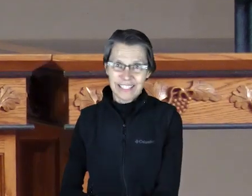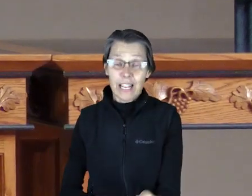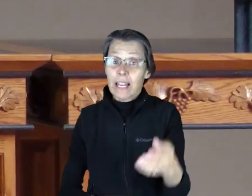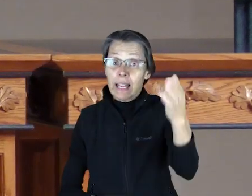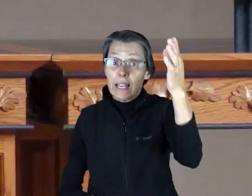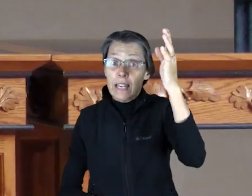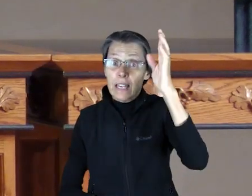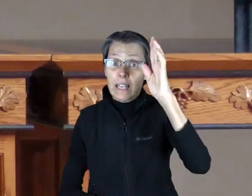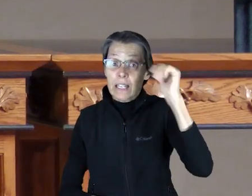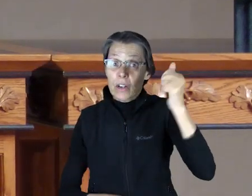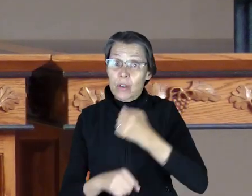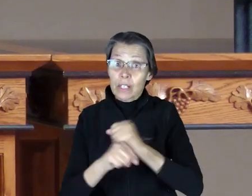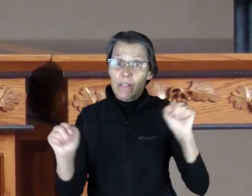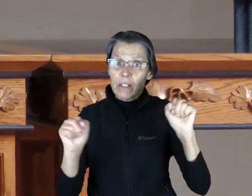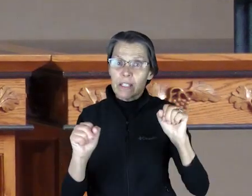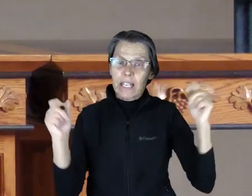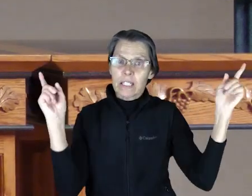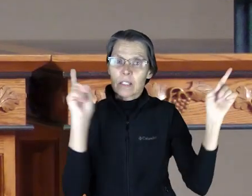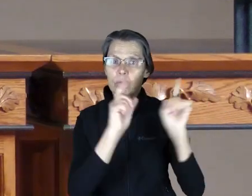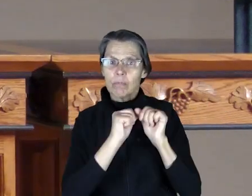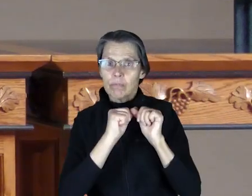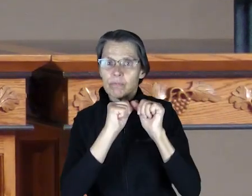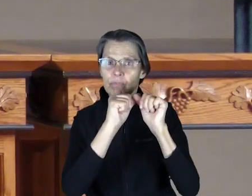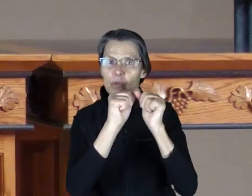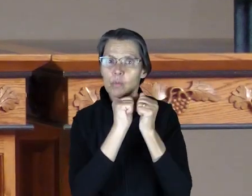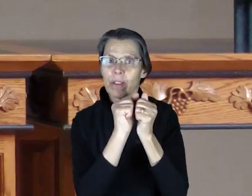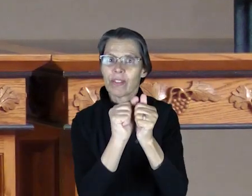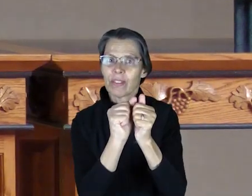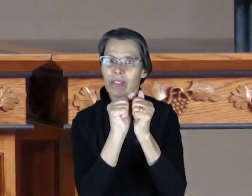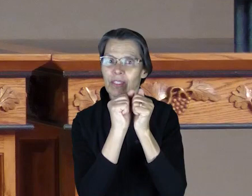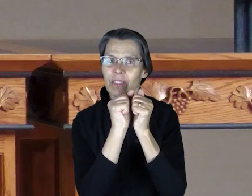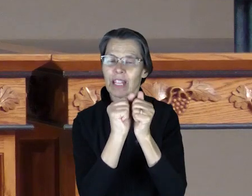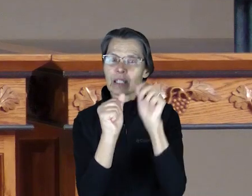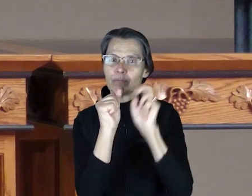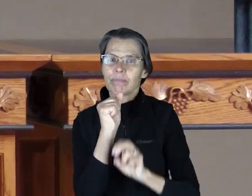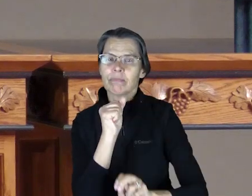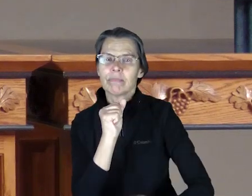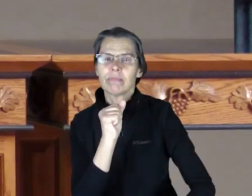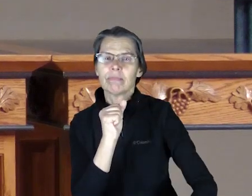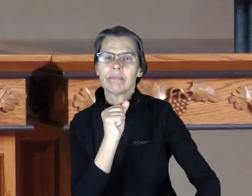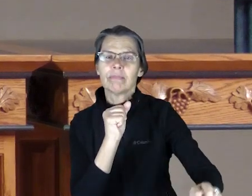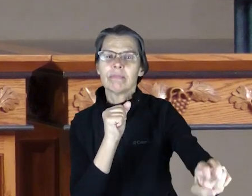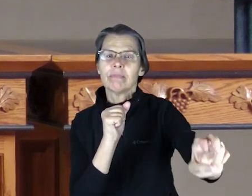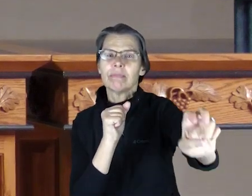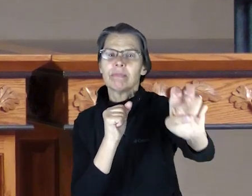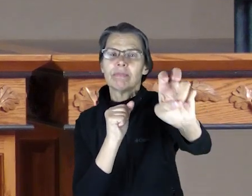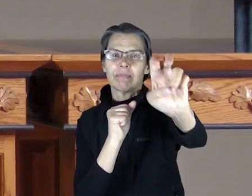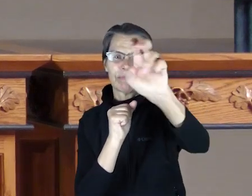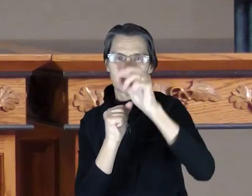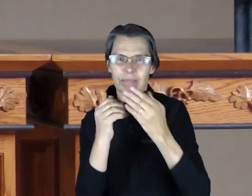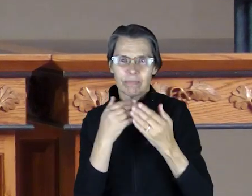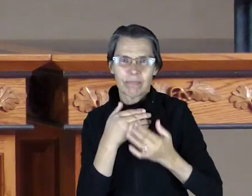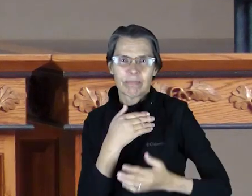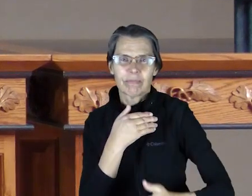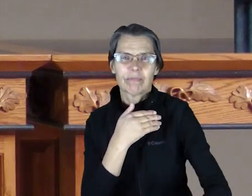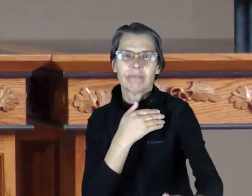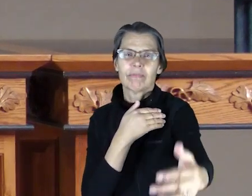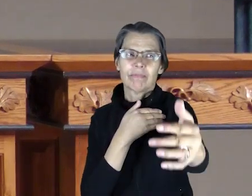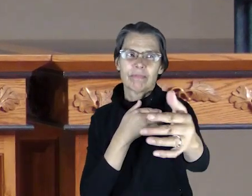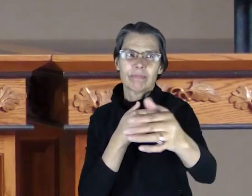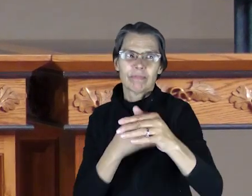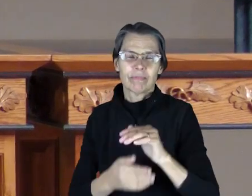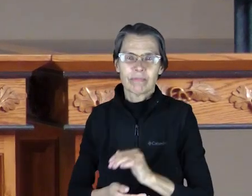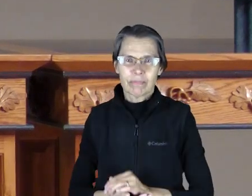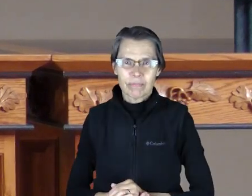act. The God who delivers continues to walk with us on the journey through the